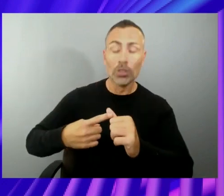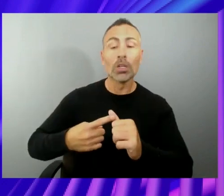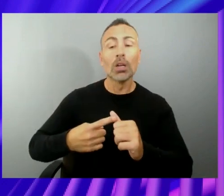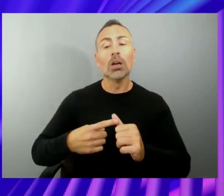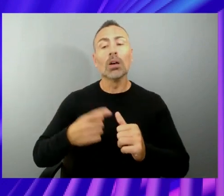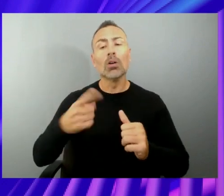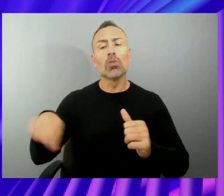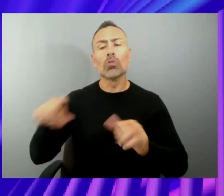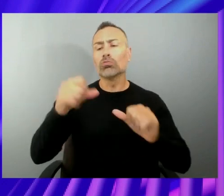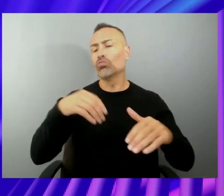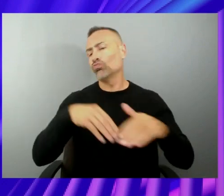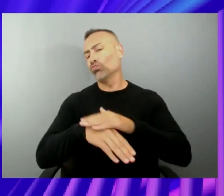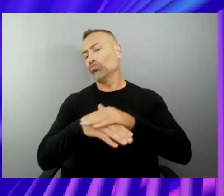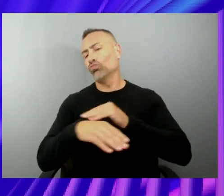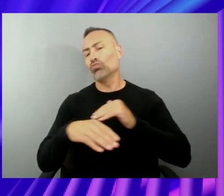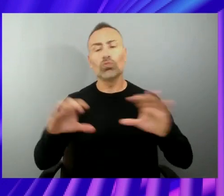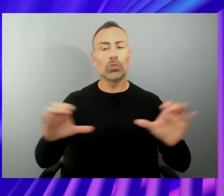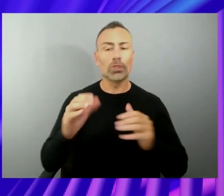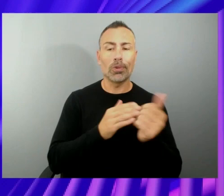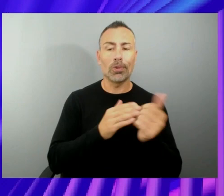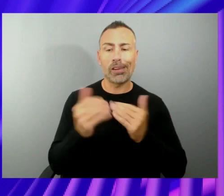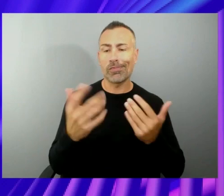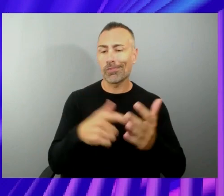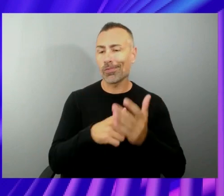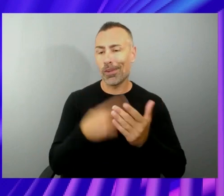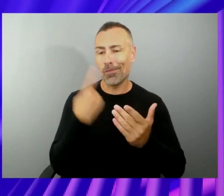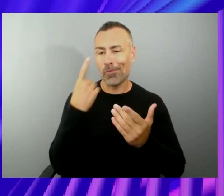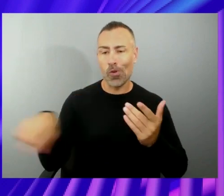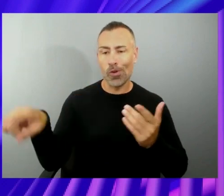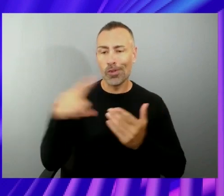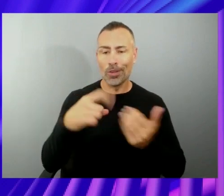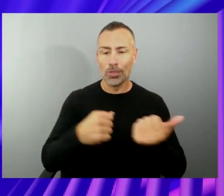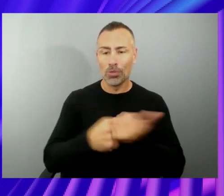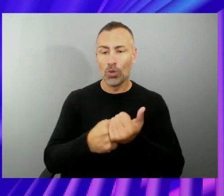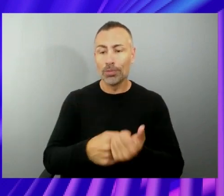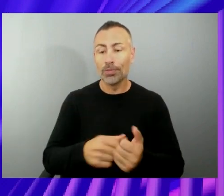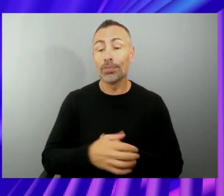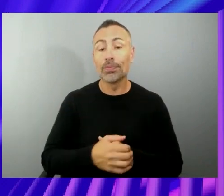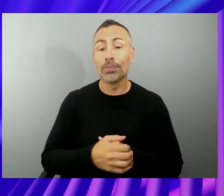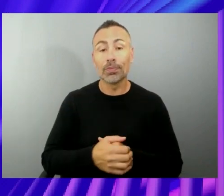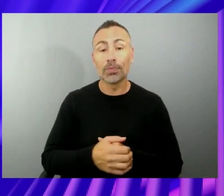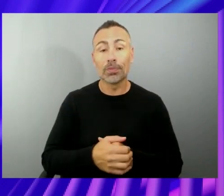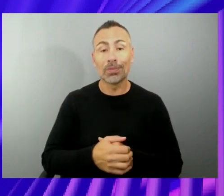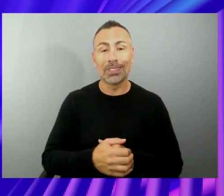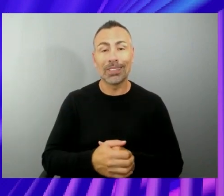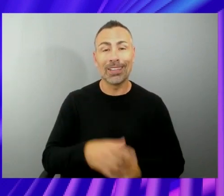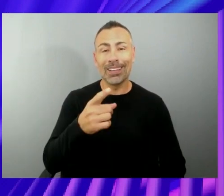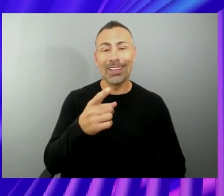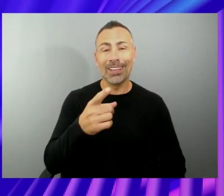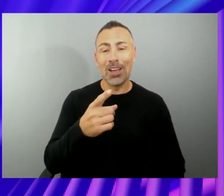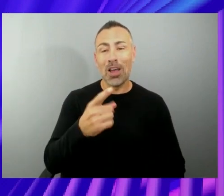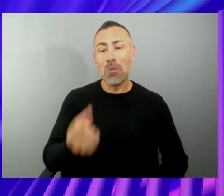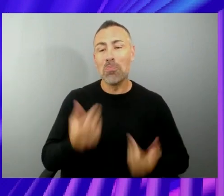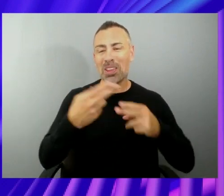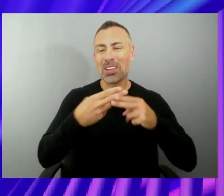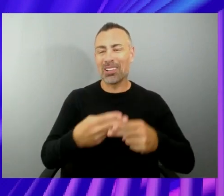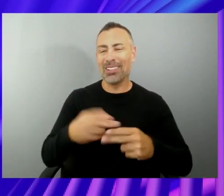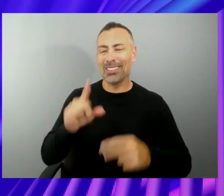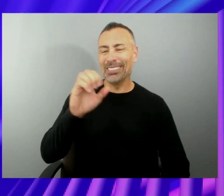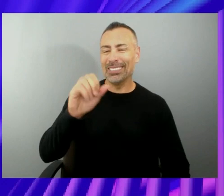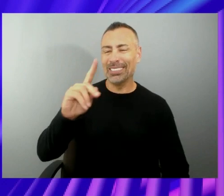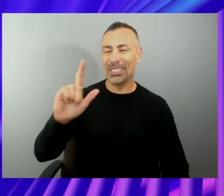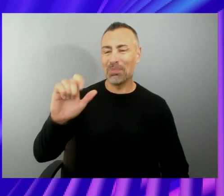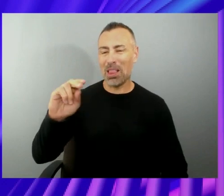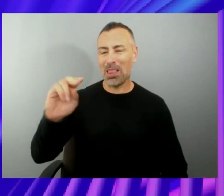anything that we can do in order to give you a hand through the incident. Swoop or zip line in, as many like to say. Yeah, that.